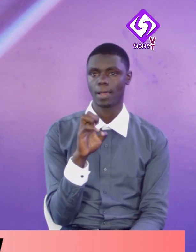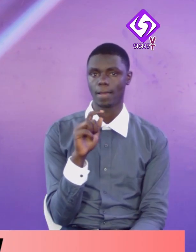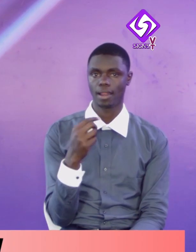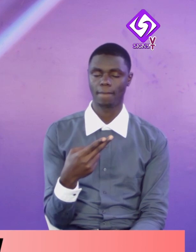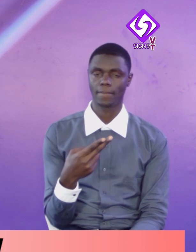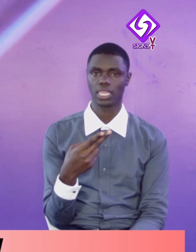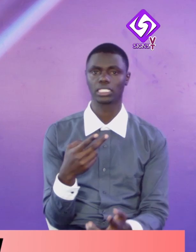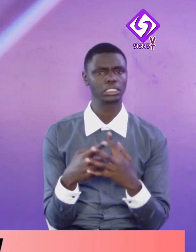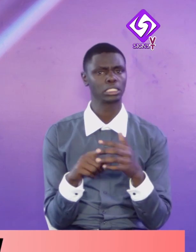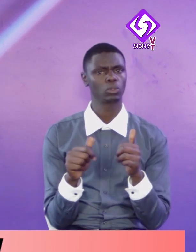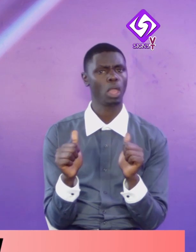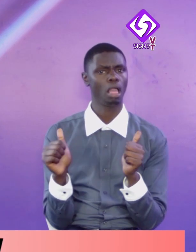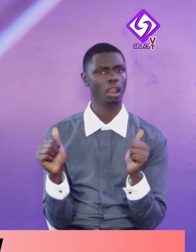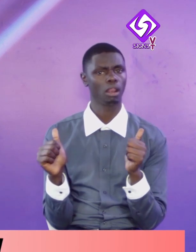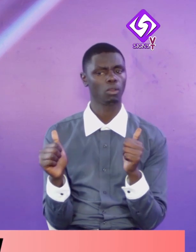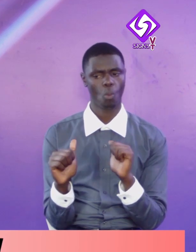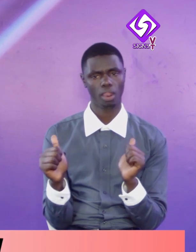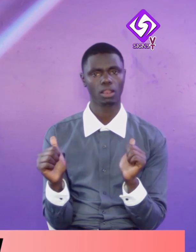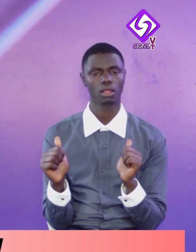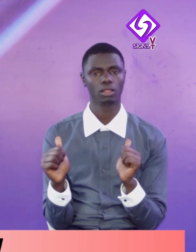he started very well.